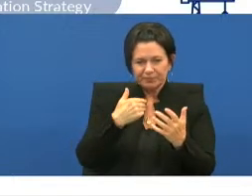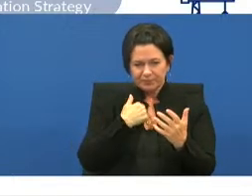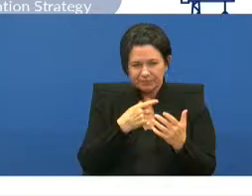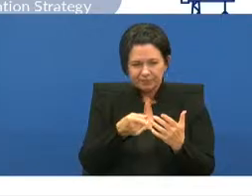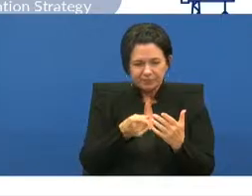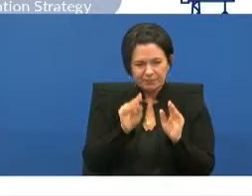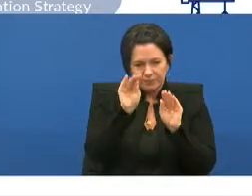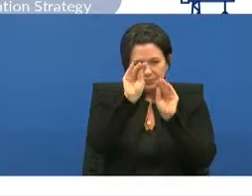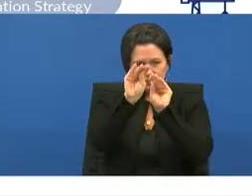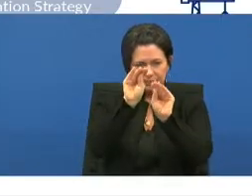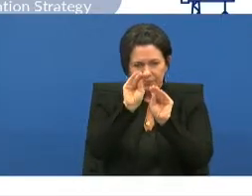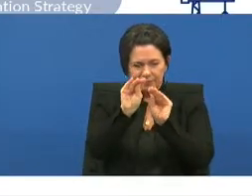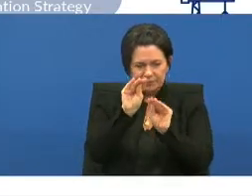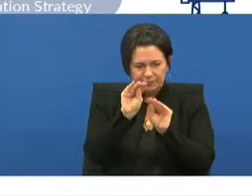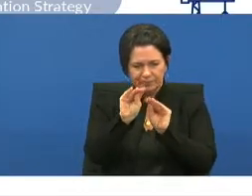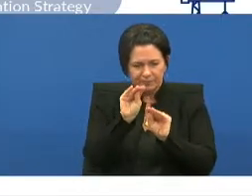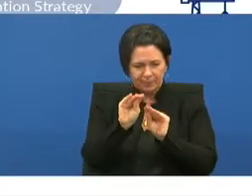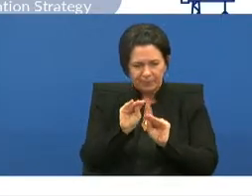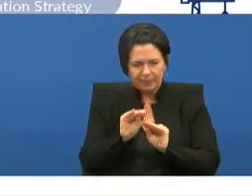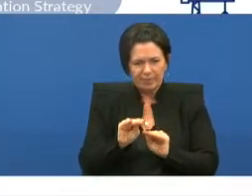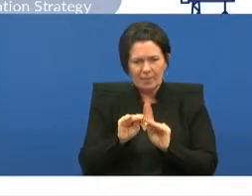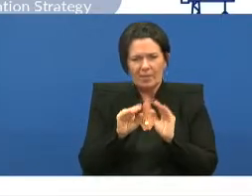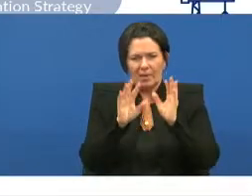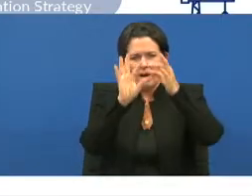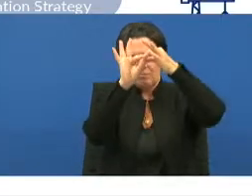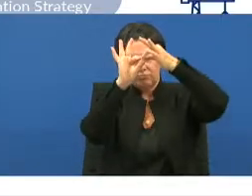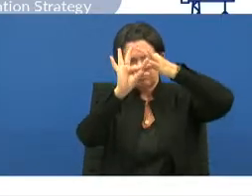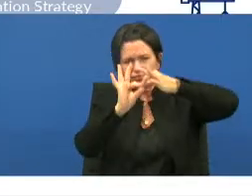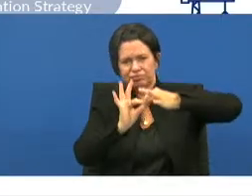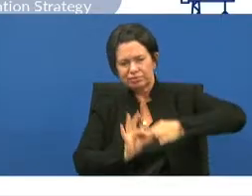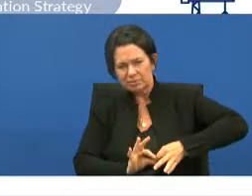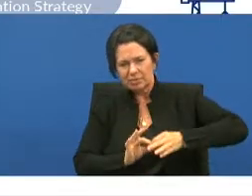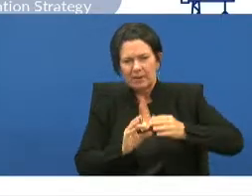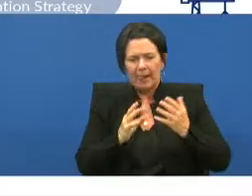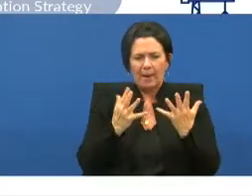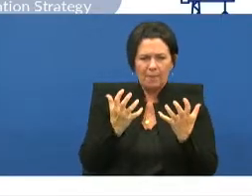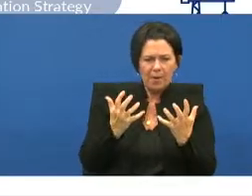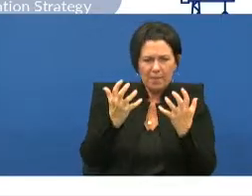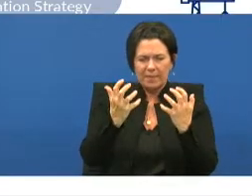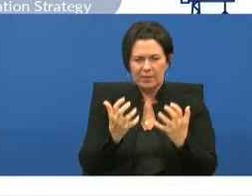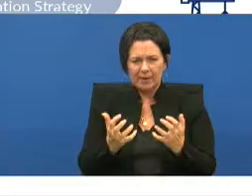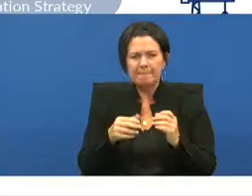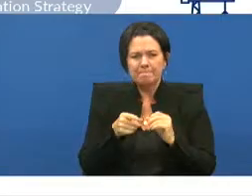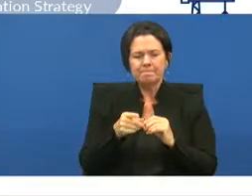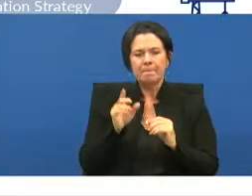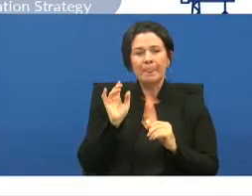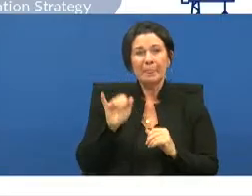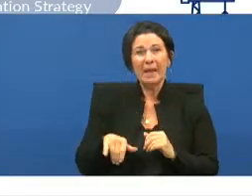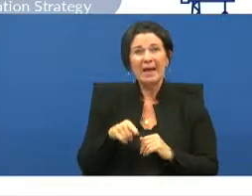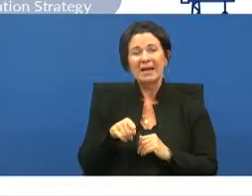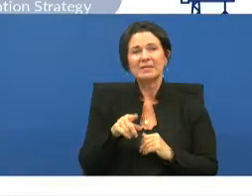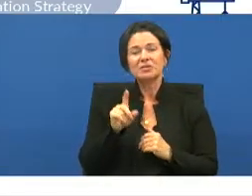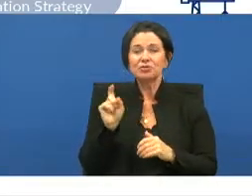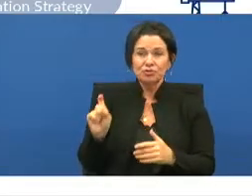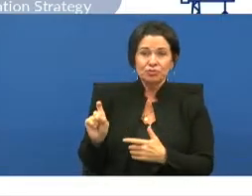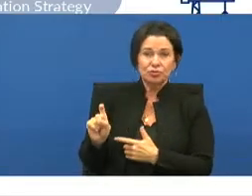in Baton Rouge, from Memorial Park to downtown to Nicholson to LSU, those are those all have to be or should be thought of